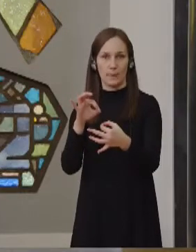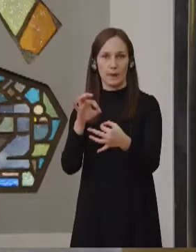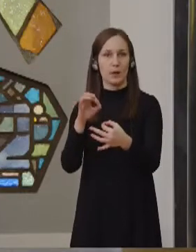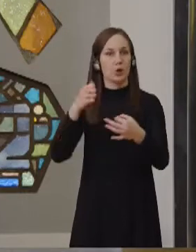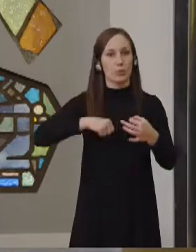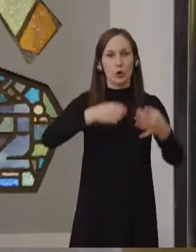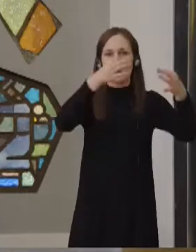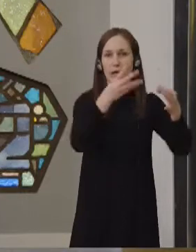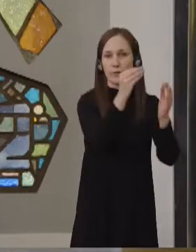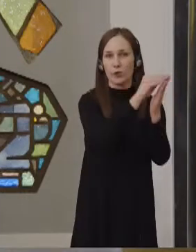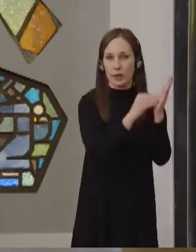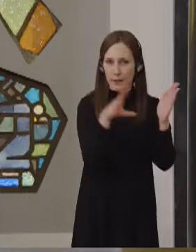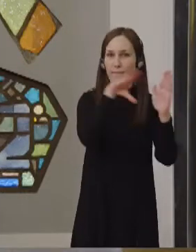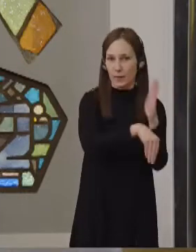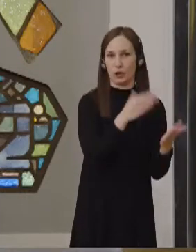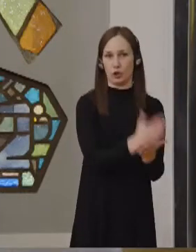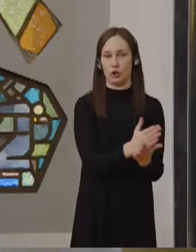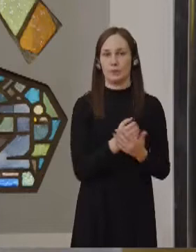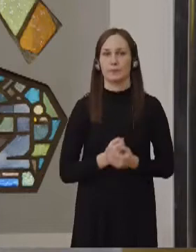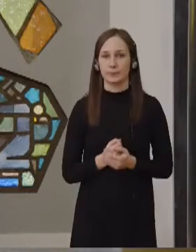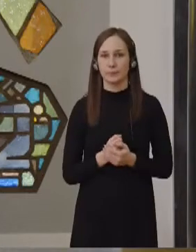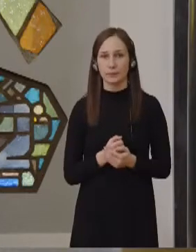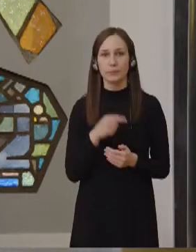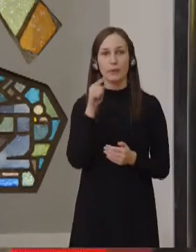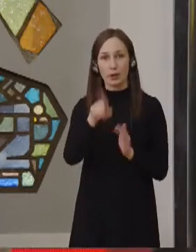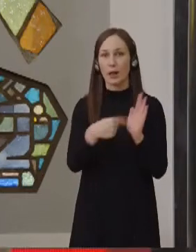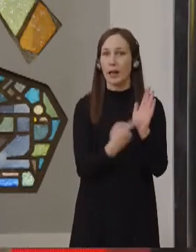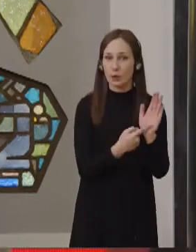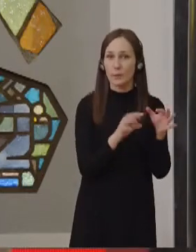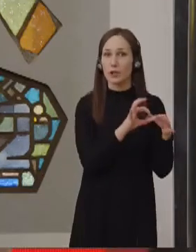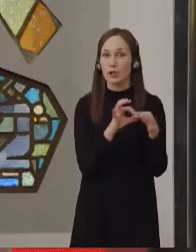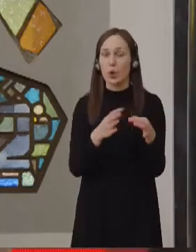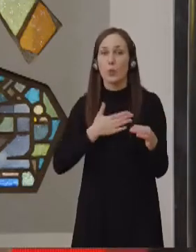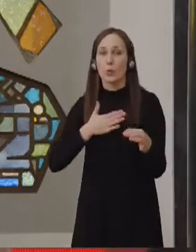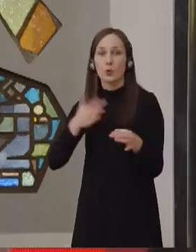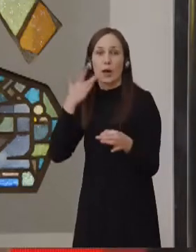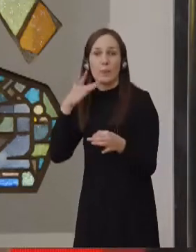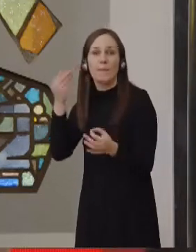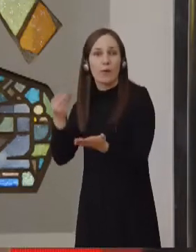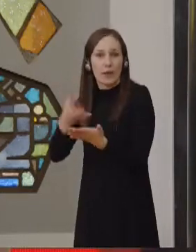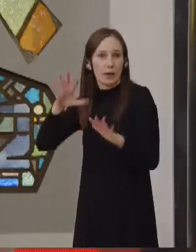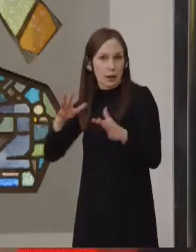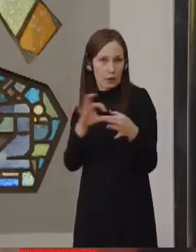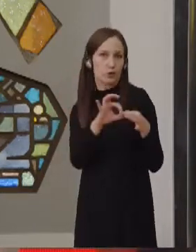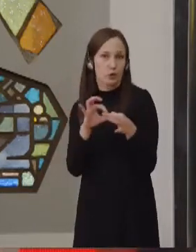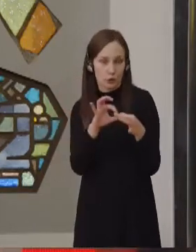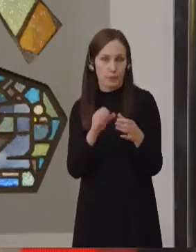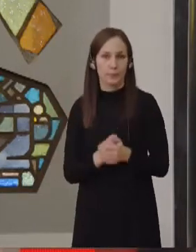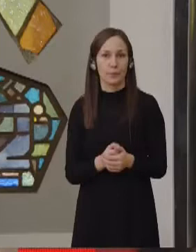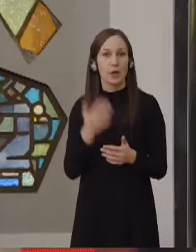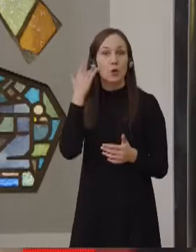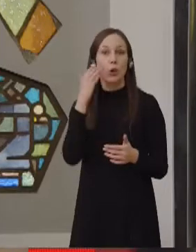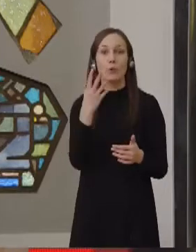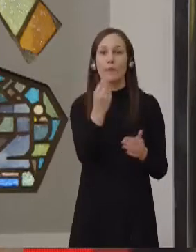Rights. It also reflects American values. Opinion polls show that 70% of Americans